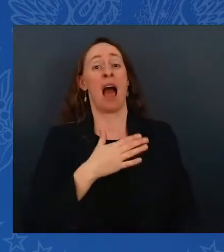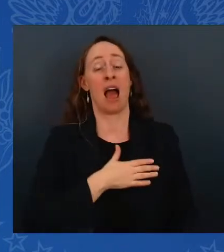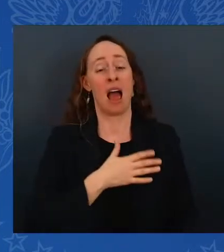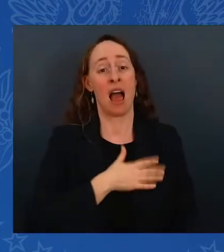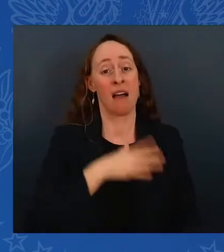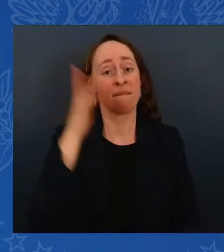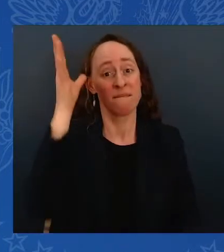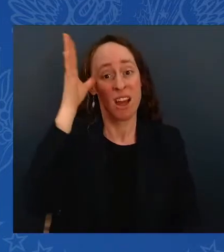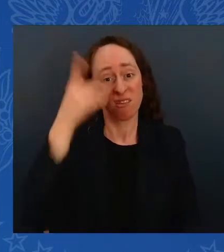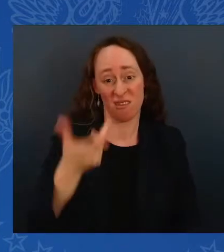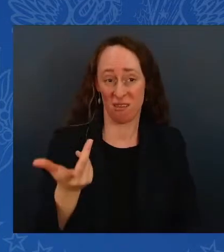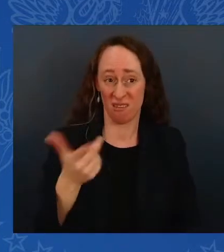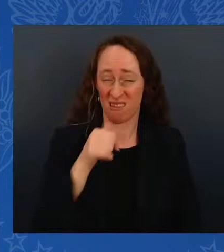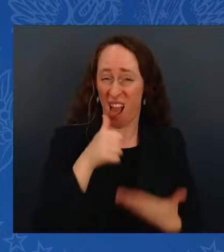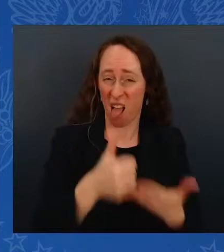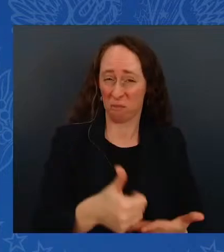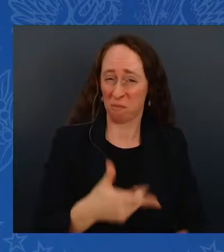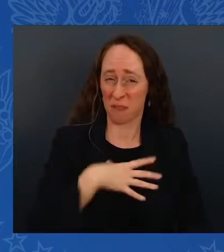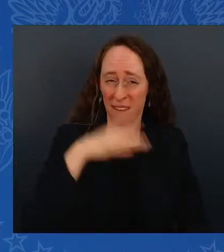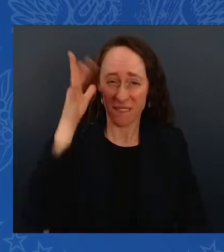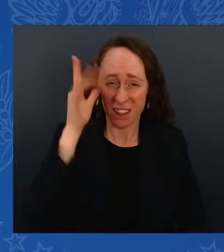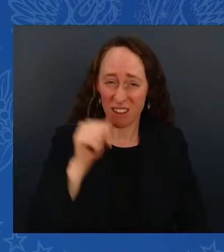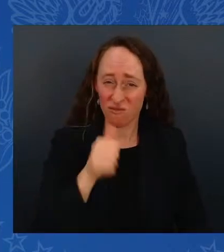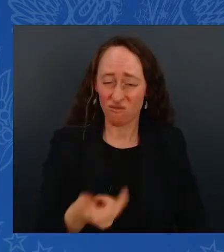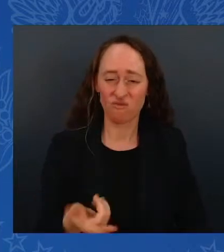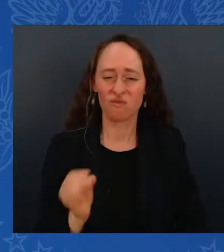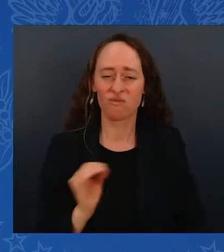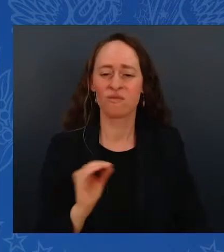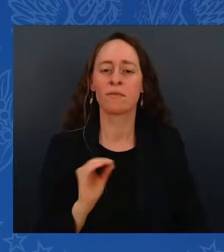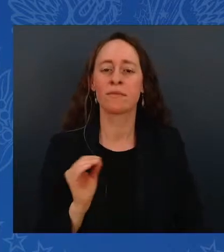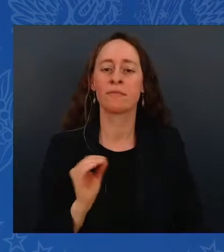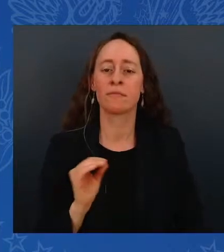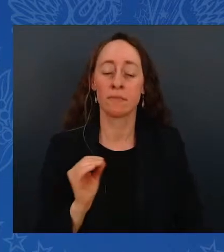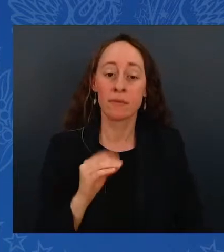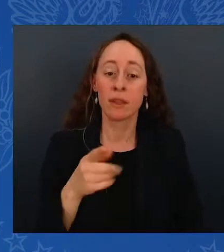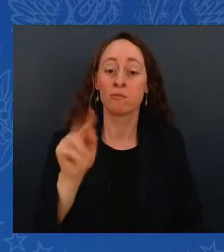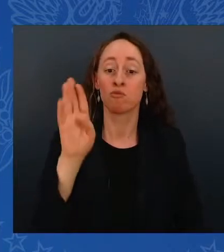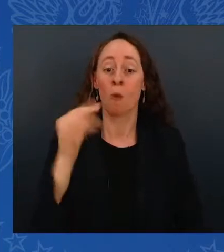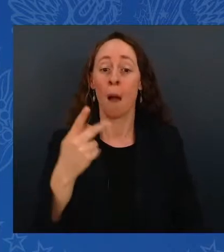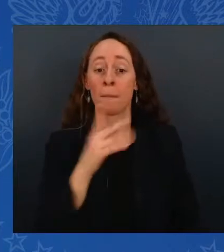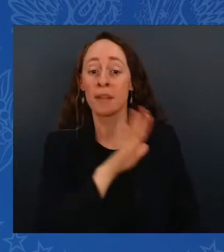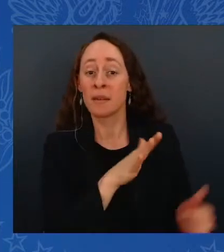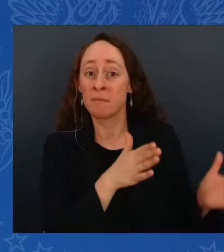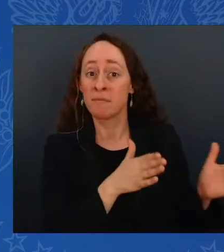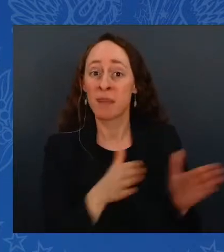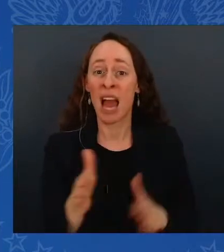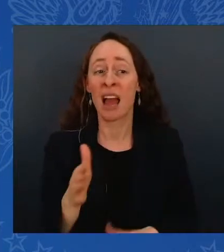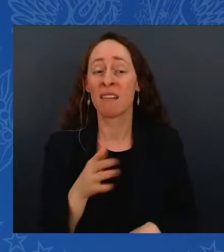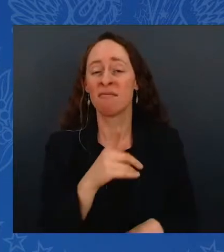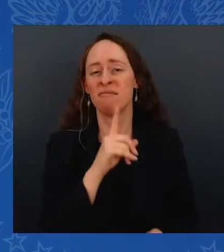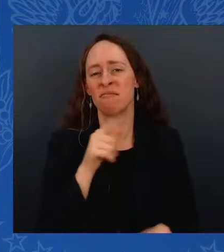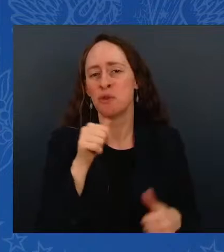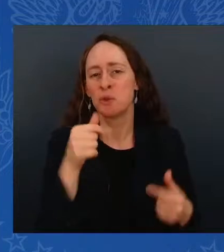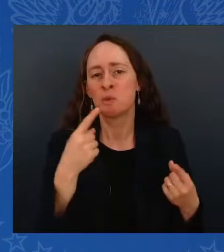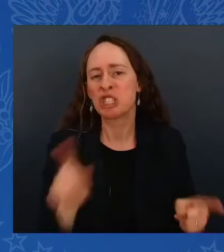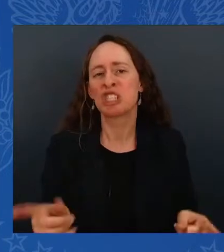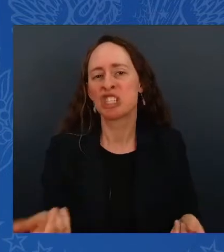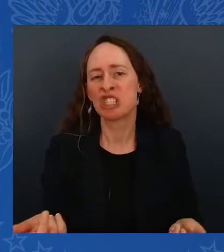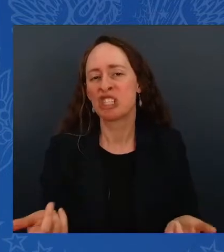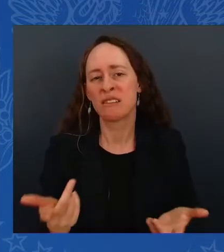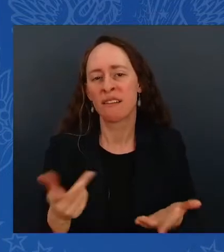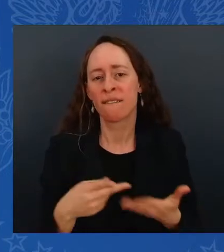It's clear, especially under my predecessor, that trickle-down economics failed. And he's promising again